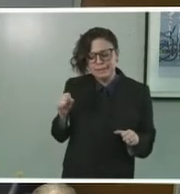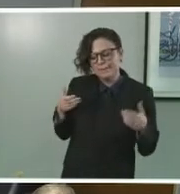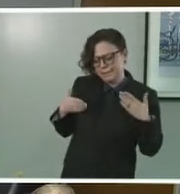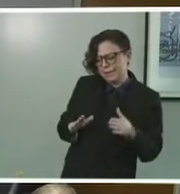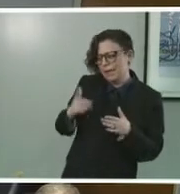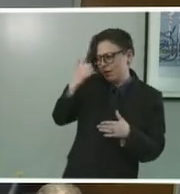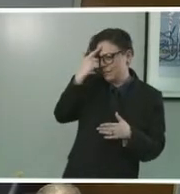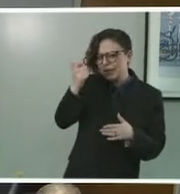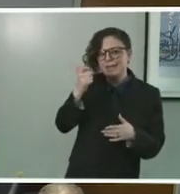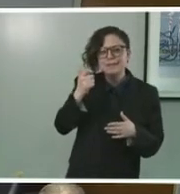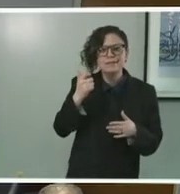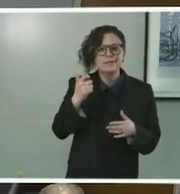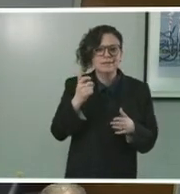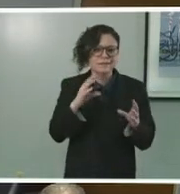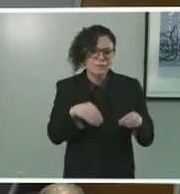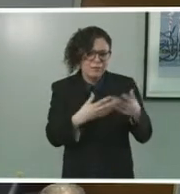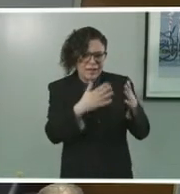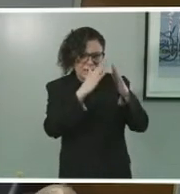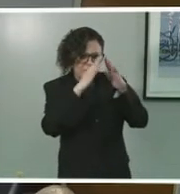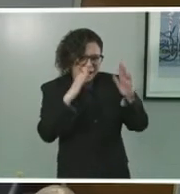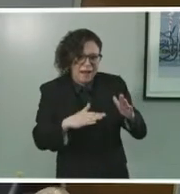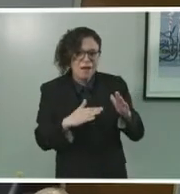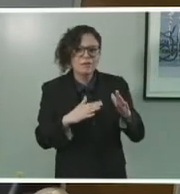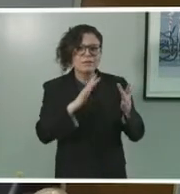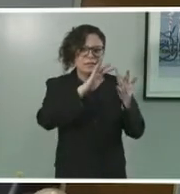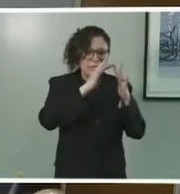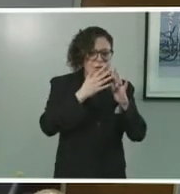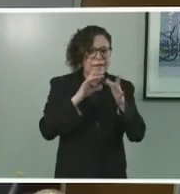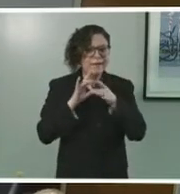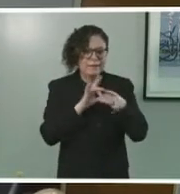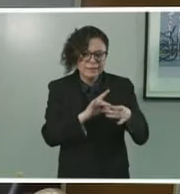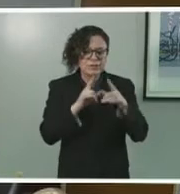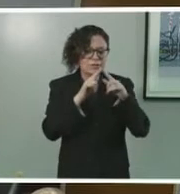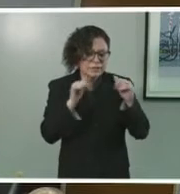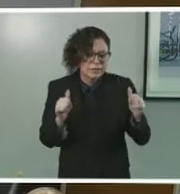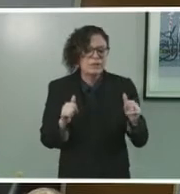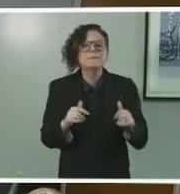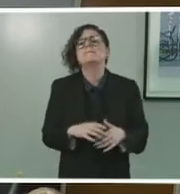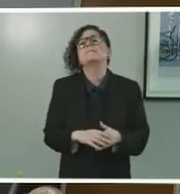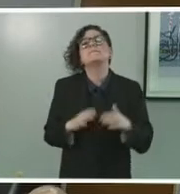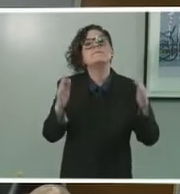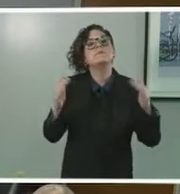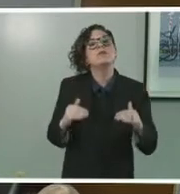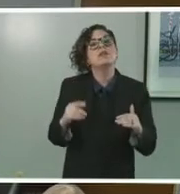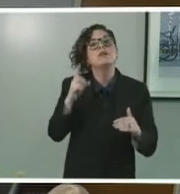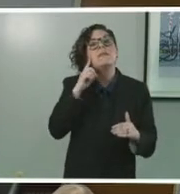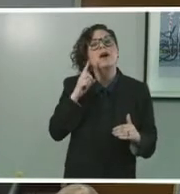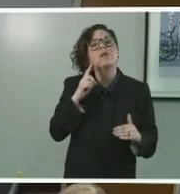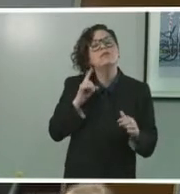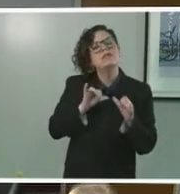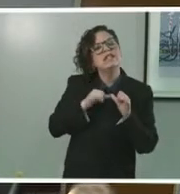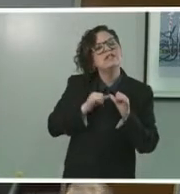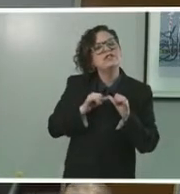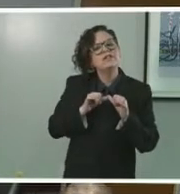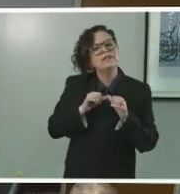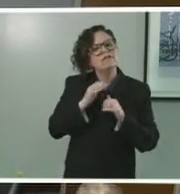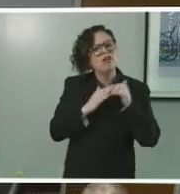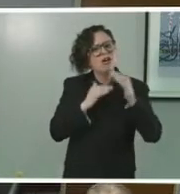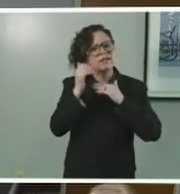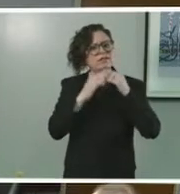important, Correct. Internet service Right. for connection. Absolutely. Yeah. Okay. Engineering and architecture firms, are they